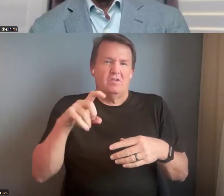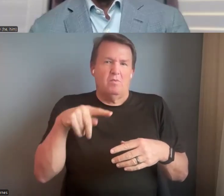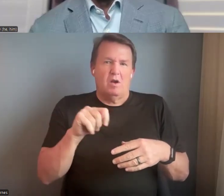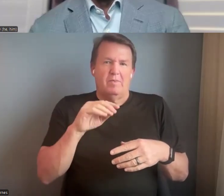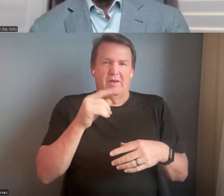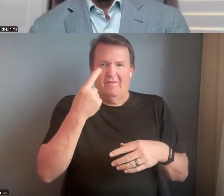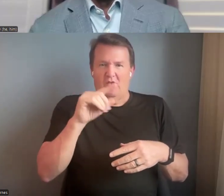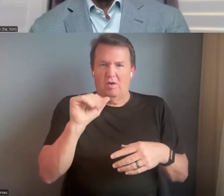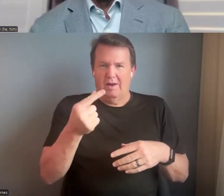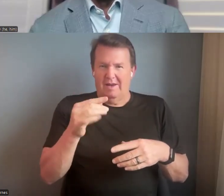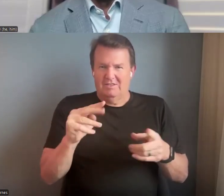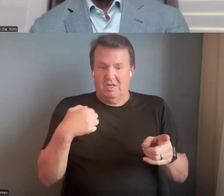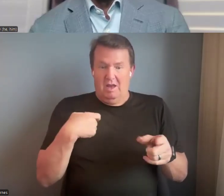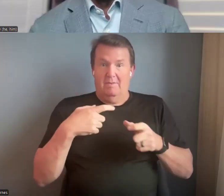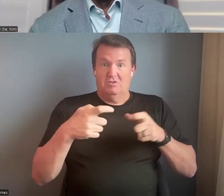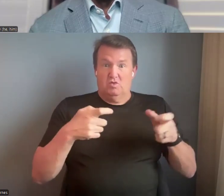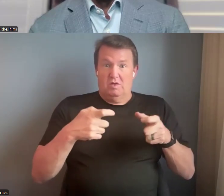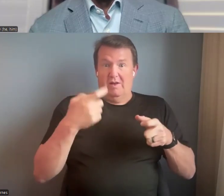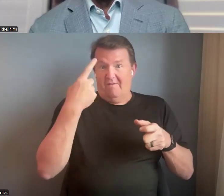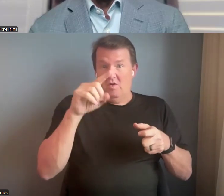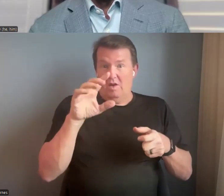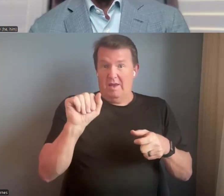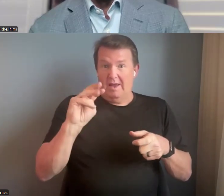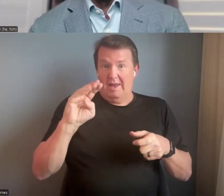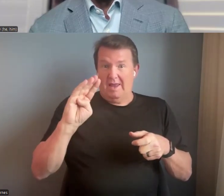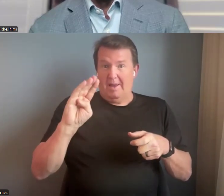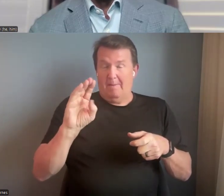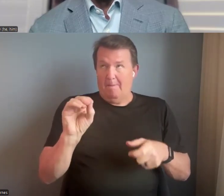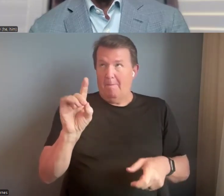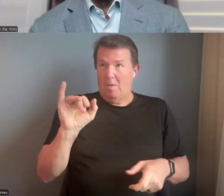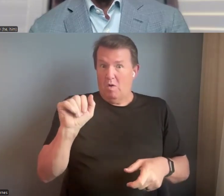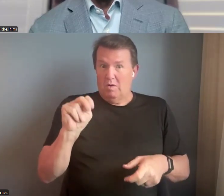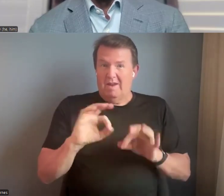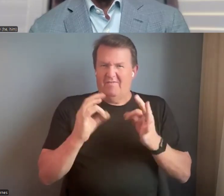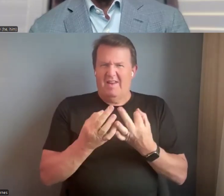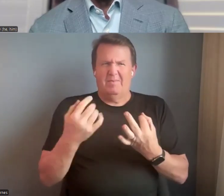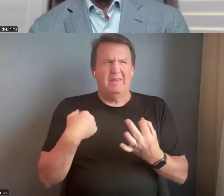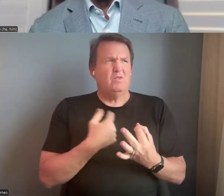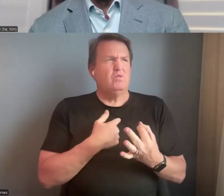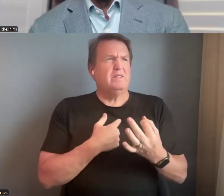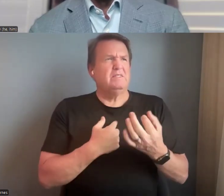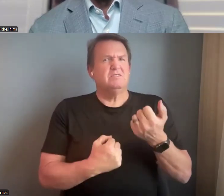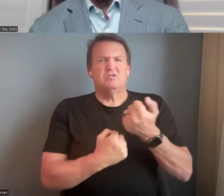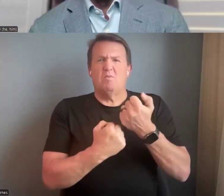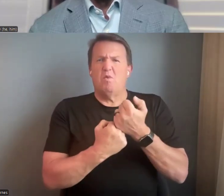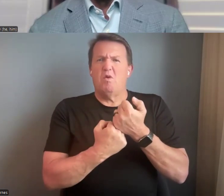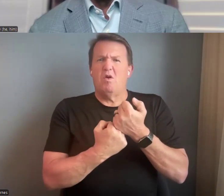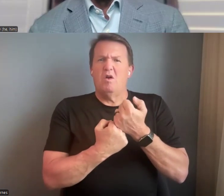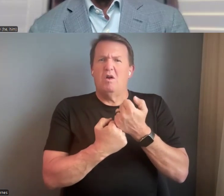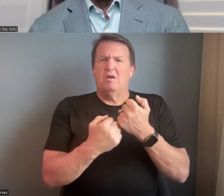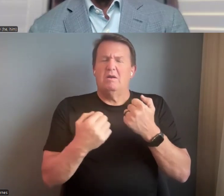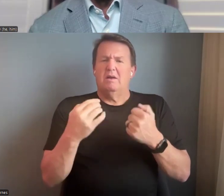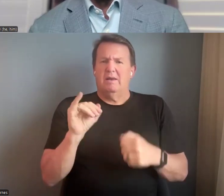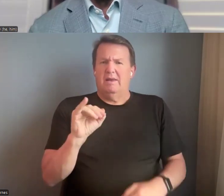the director of the Cambodian family, which we serve majority immigrants and refugees specifically